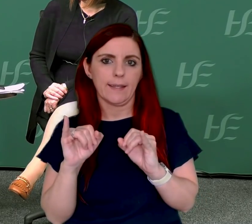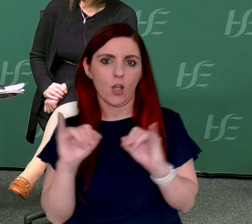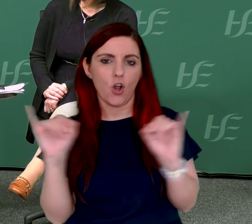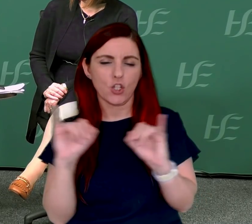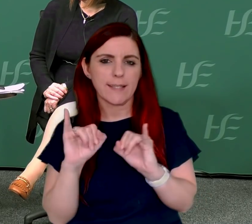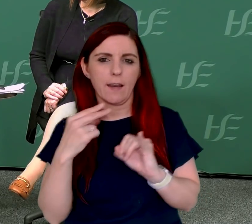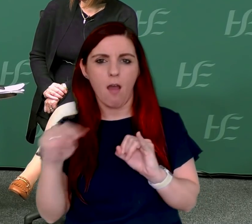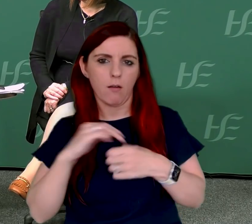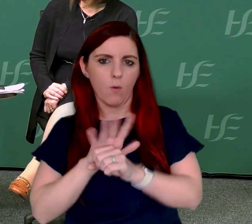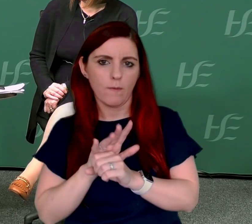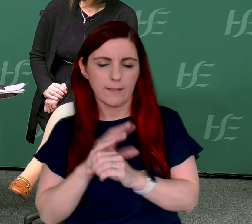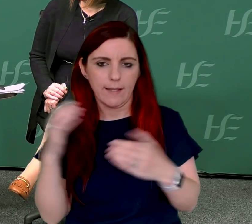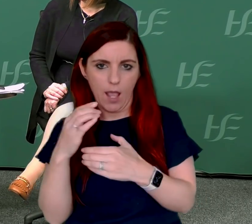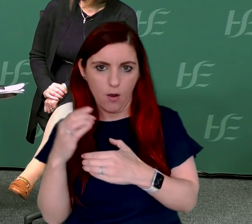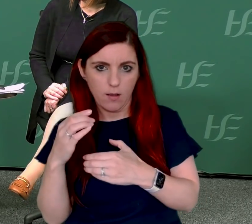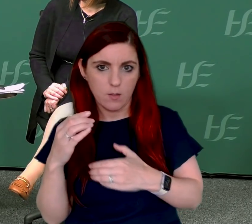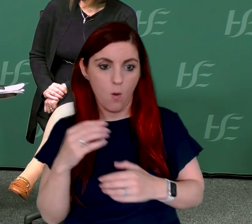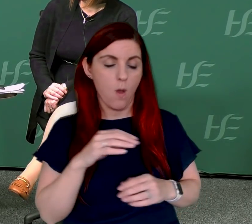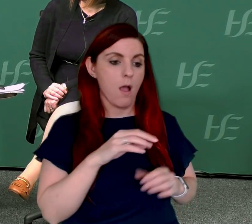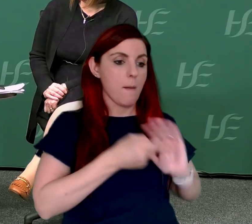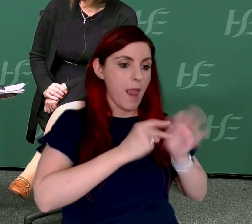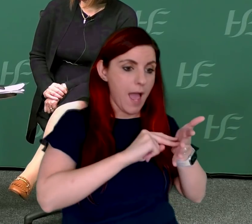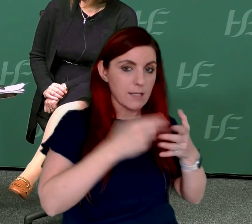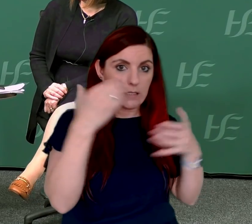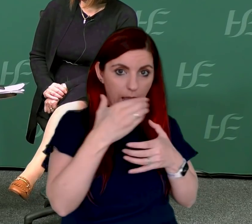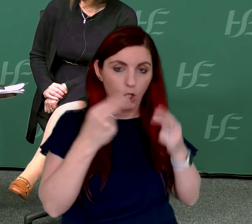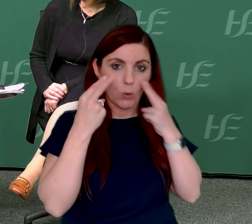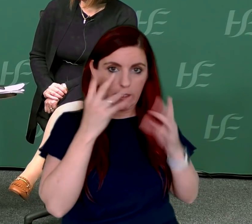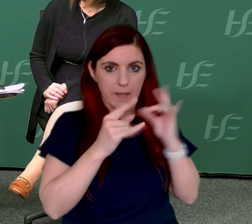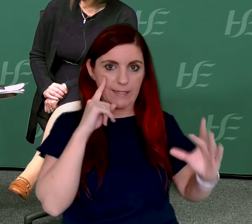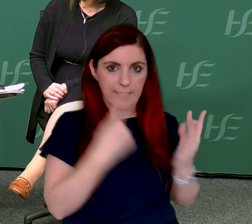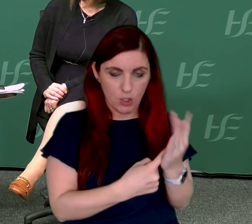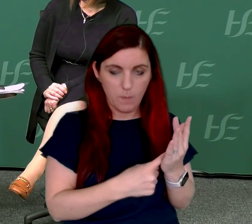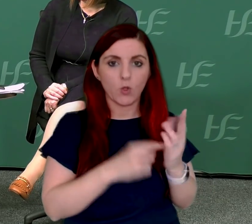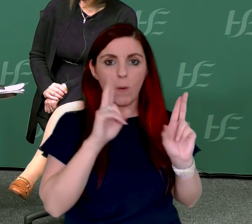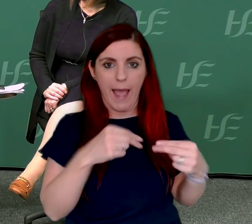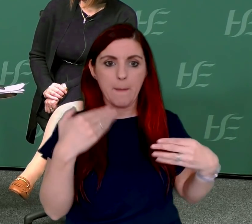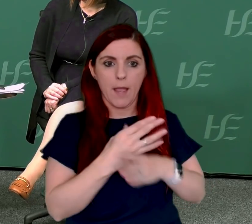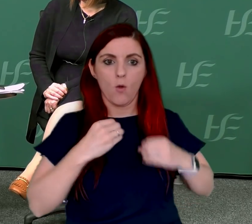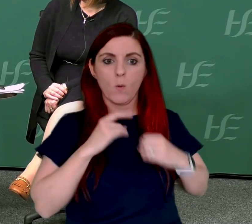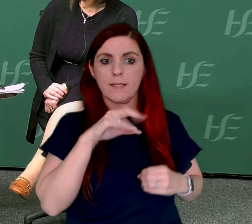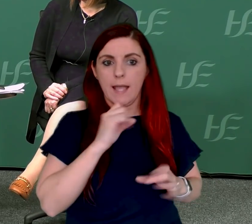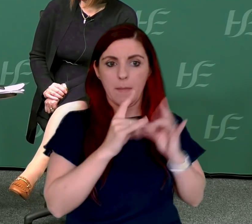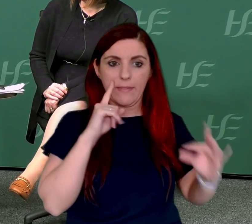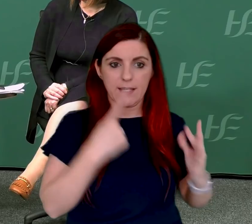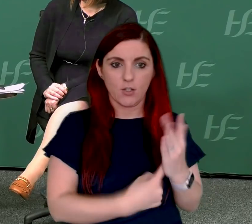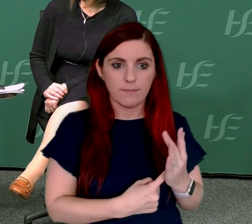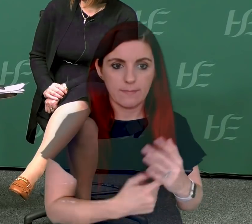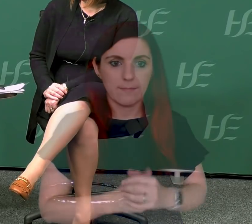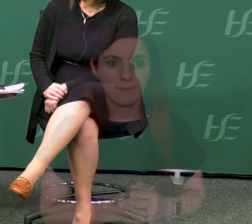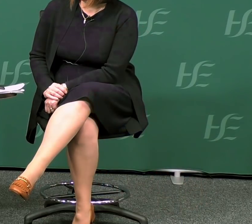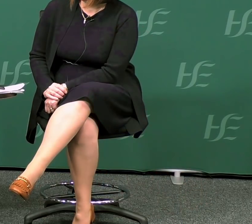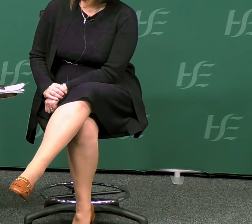care. And if you need to make decisions around elective, make them on a site-by-site basis. Colin, do you want? Yeah, there's a clinical guidance